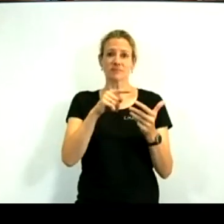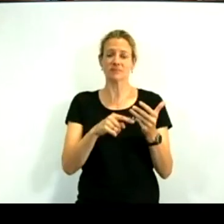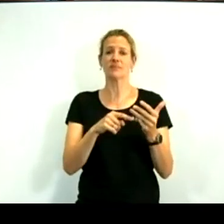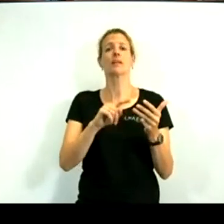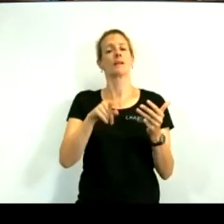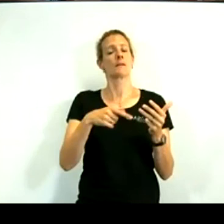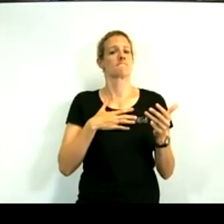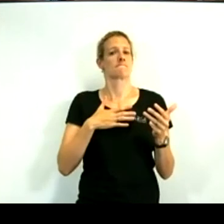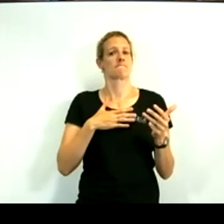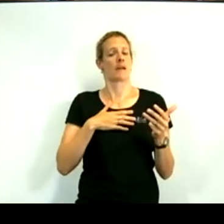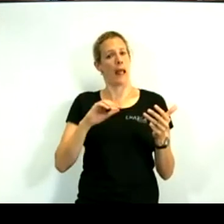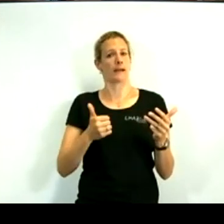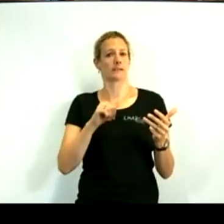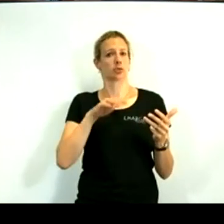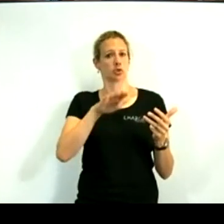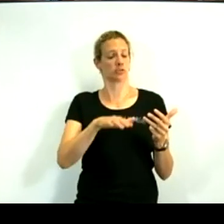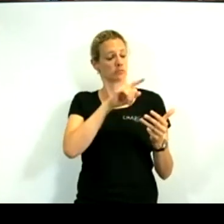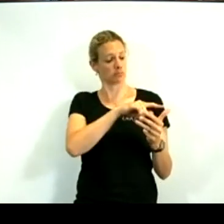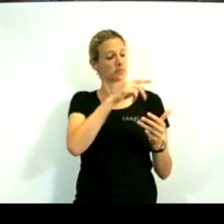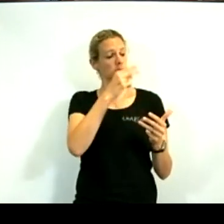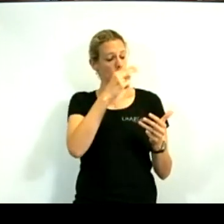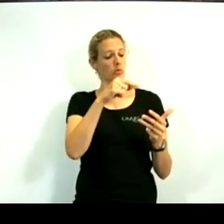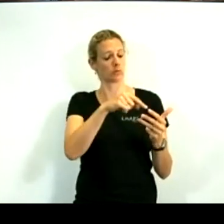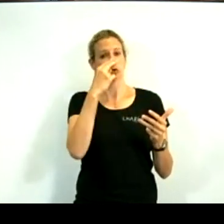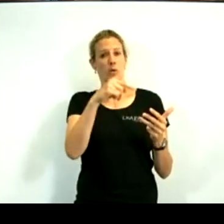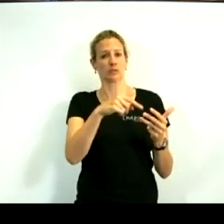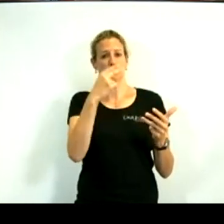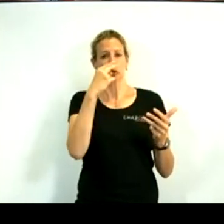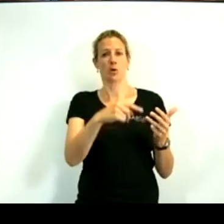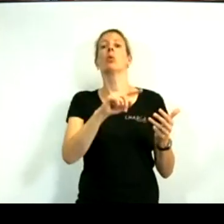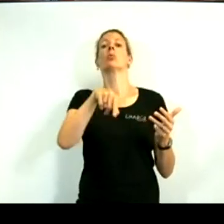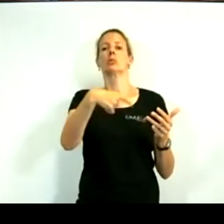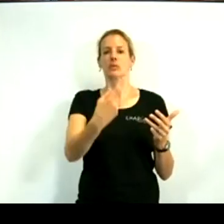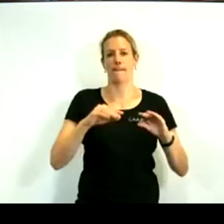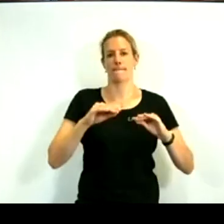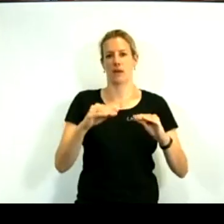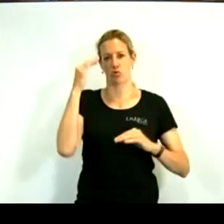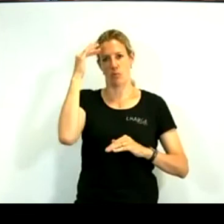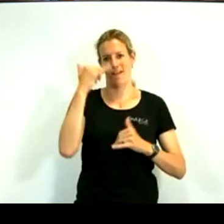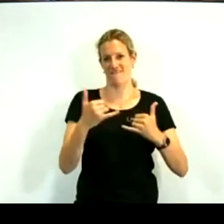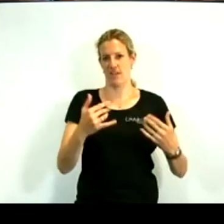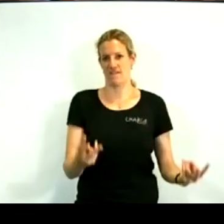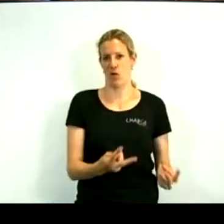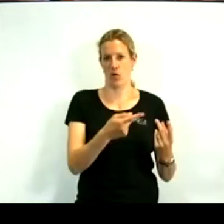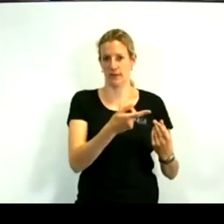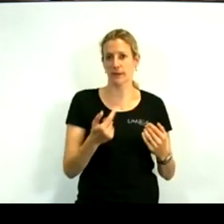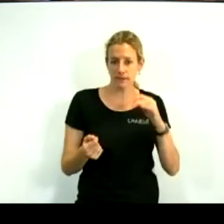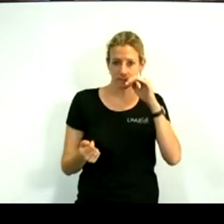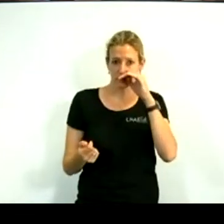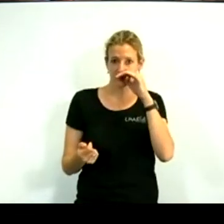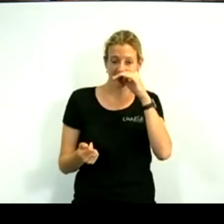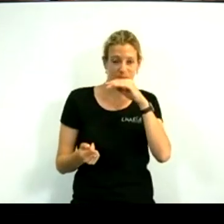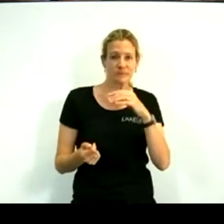my educational plan. So don't be dismissive of the child who lays on his back, rocking side to